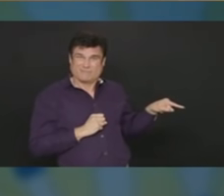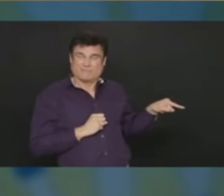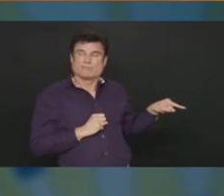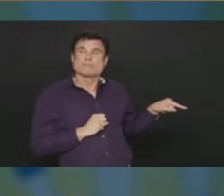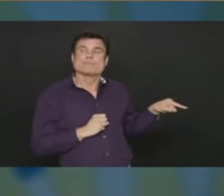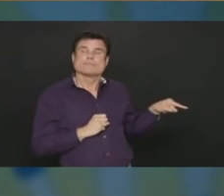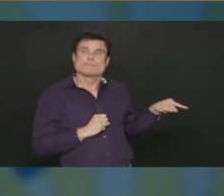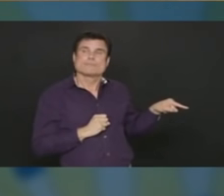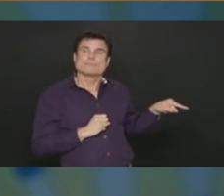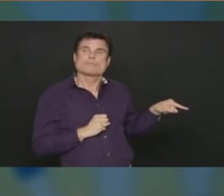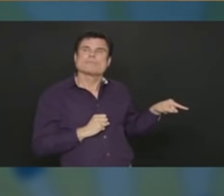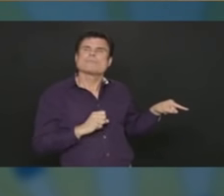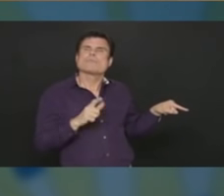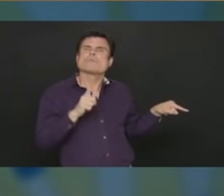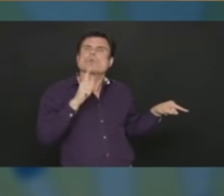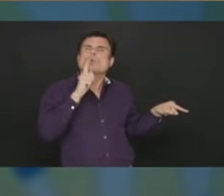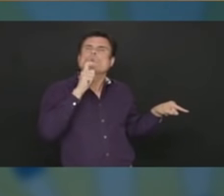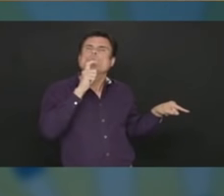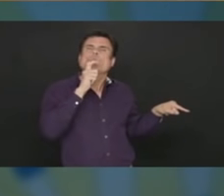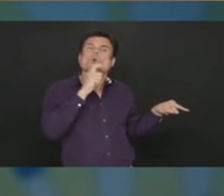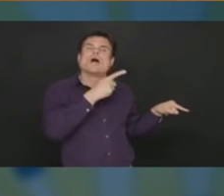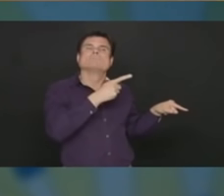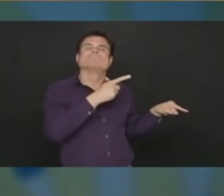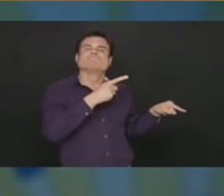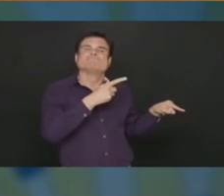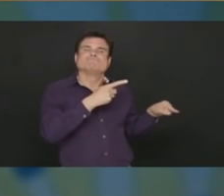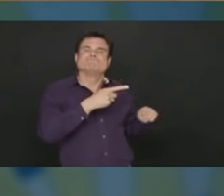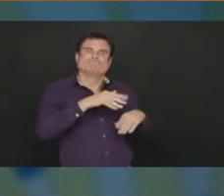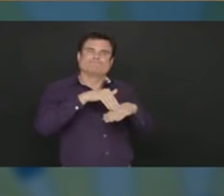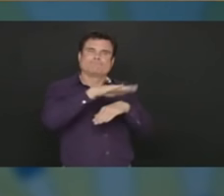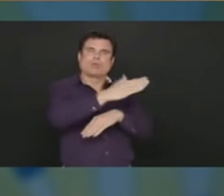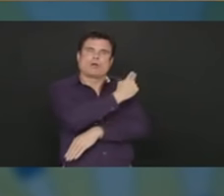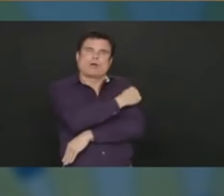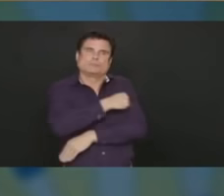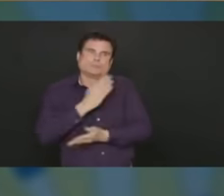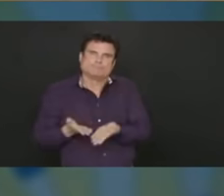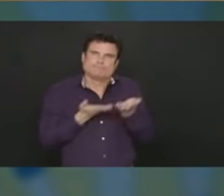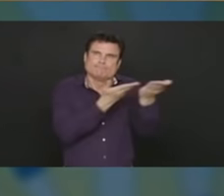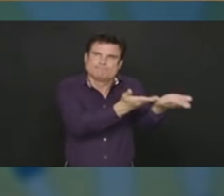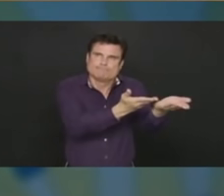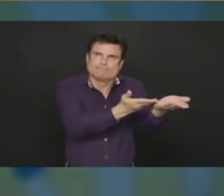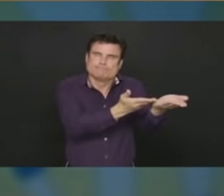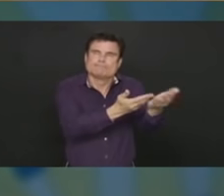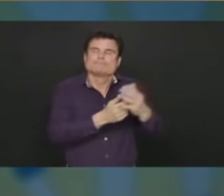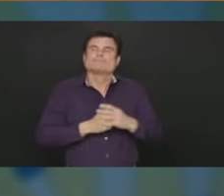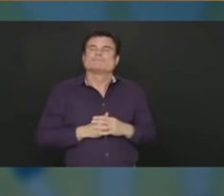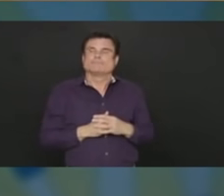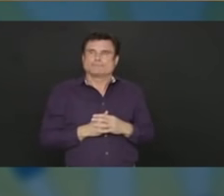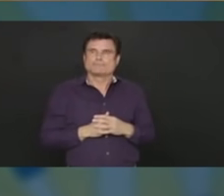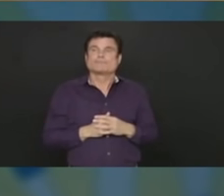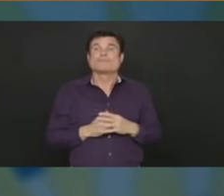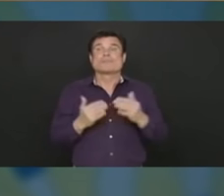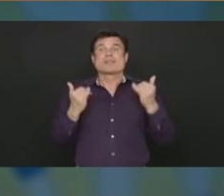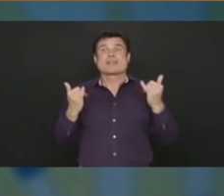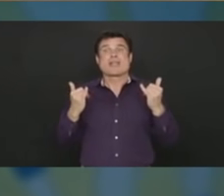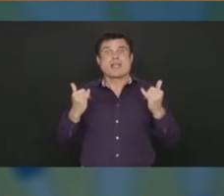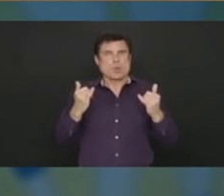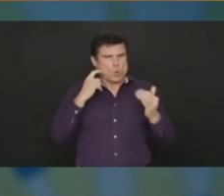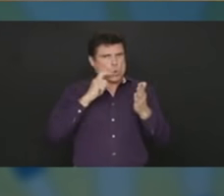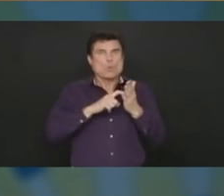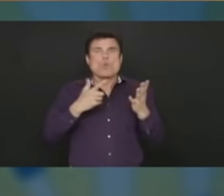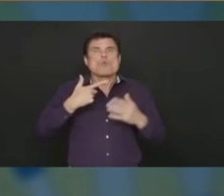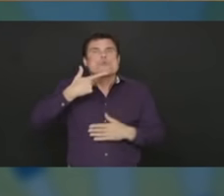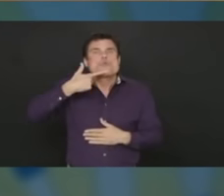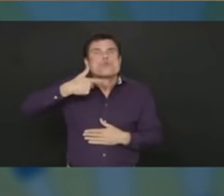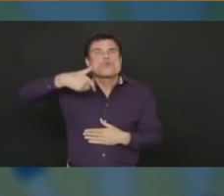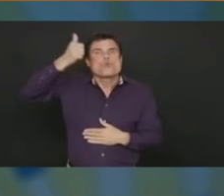have severe enough illness to need to be in hospital tend to be older, mostly people in their 70s, 80s, and even